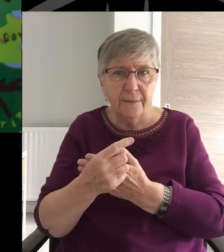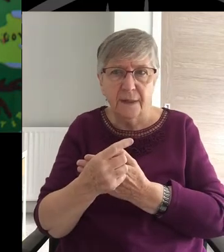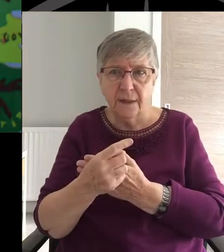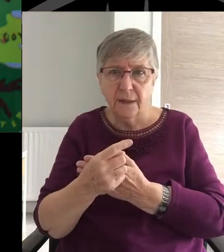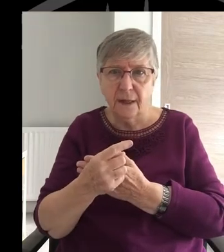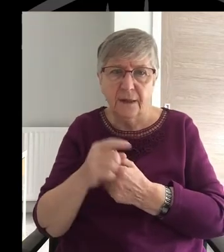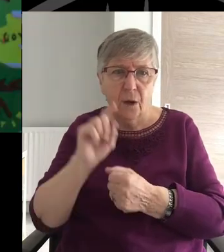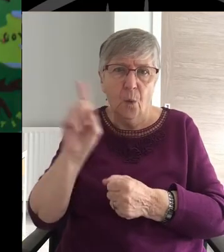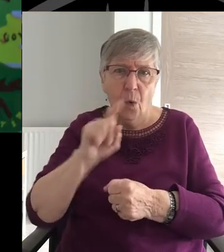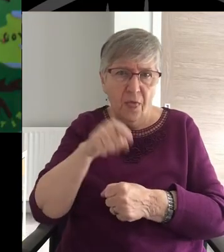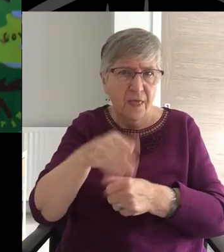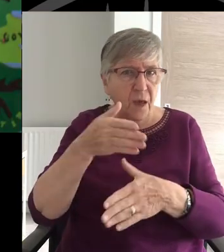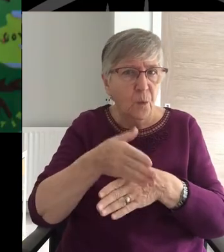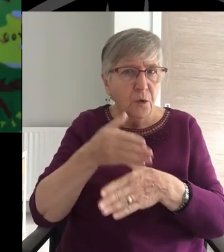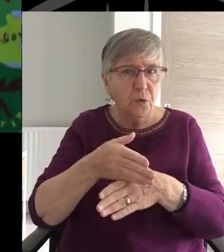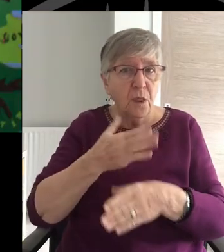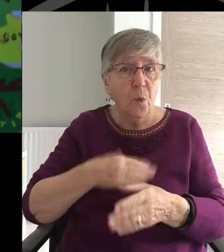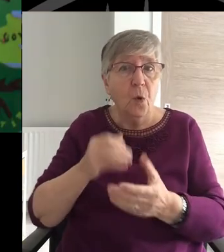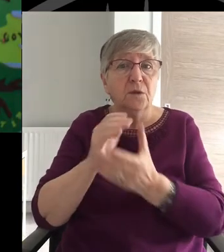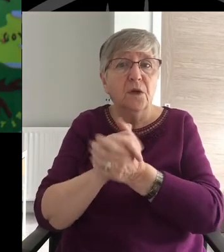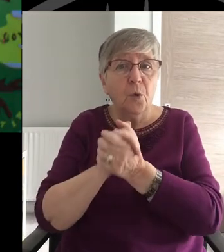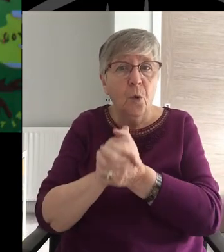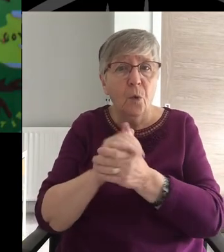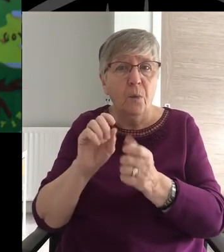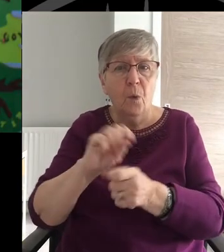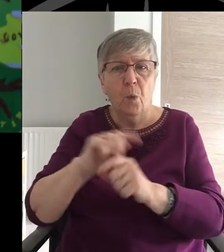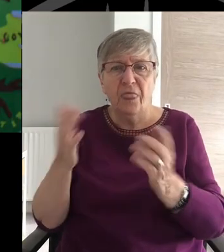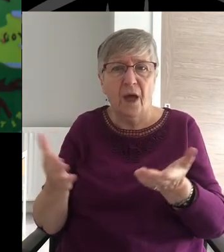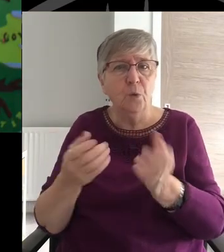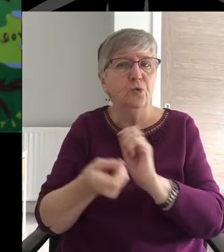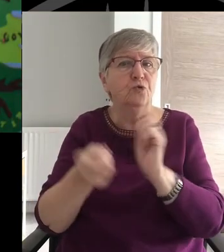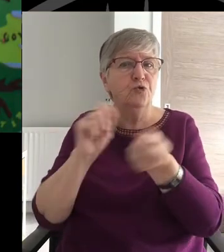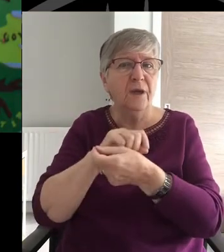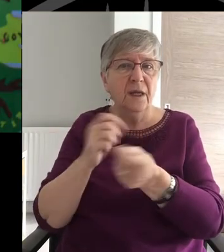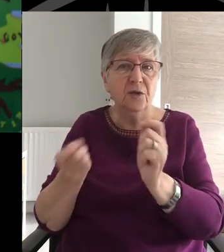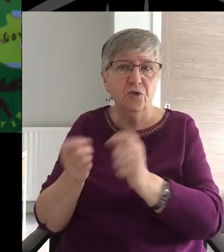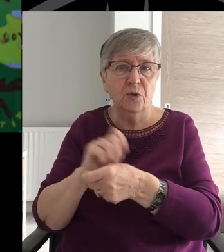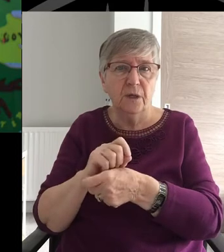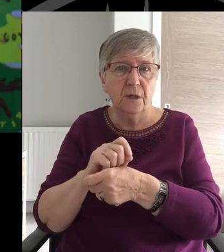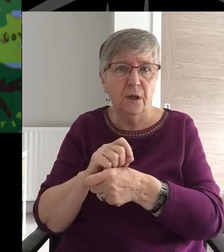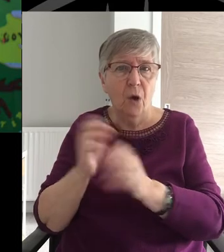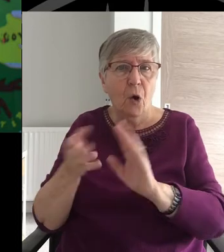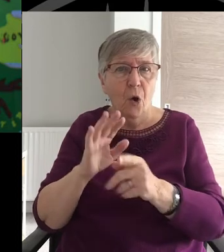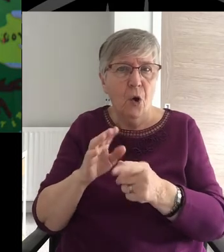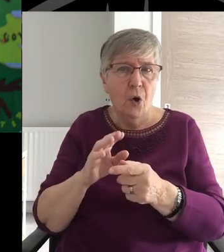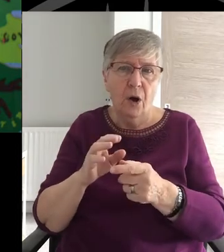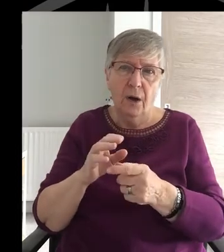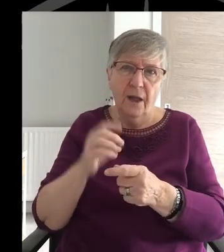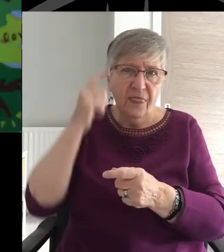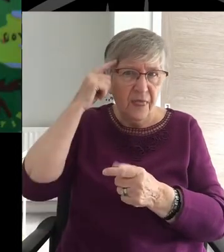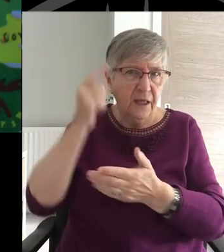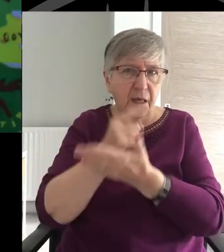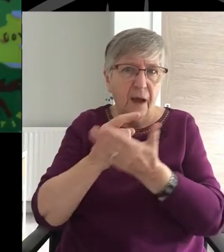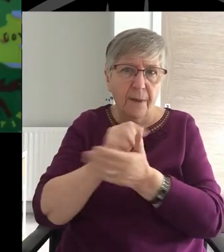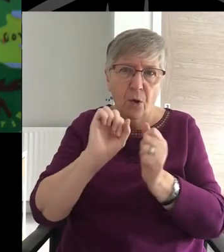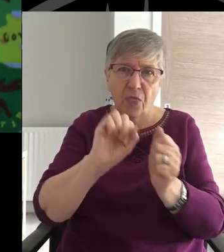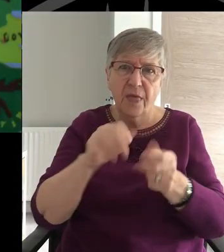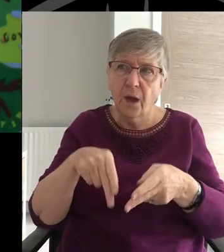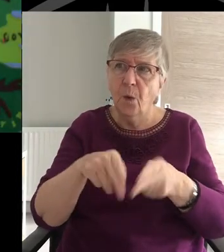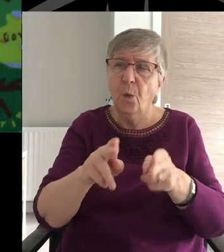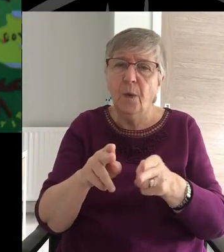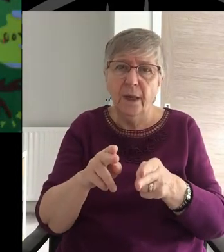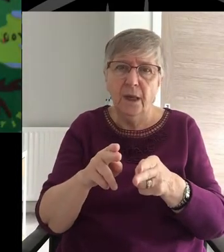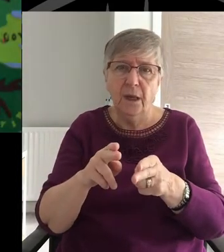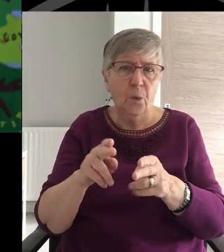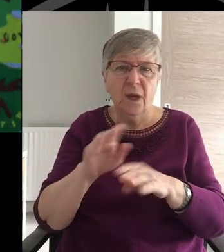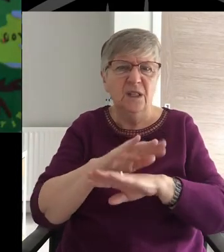and habits. They wanted hope without having to change, hope without reshaping their life around the Lord, hope where they didn't